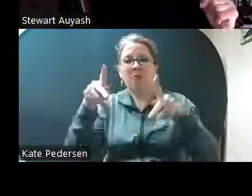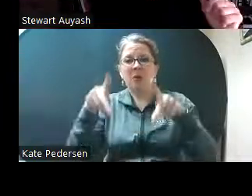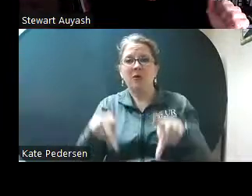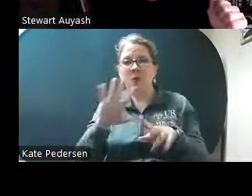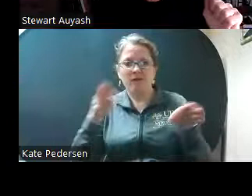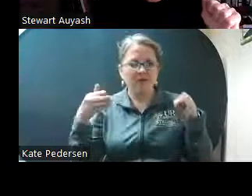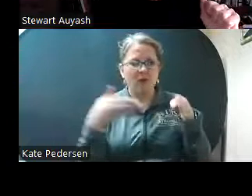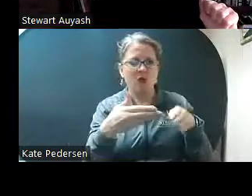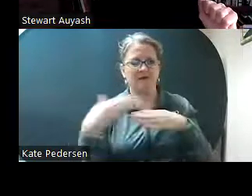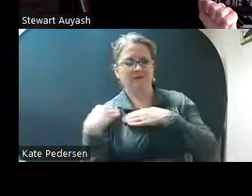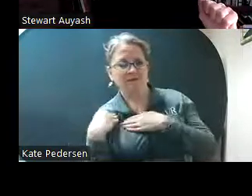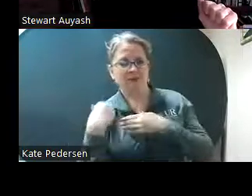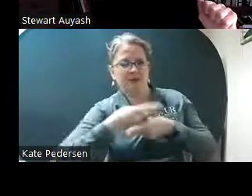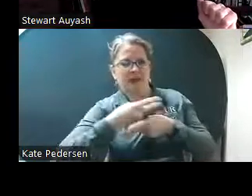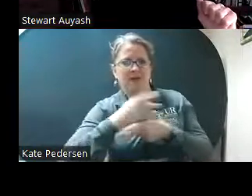be responsible for that.